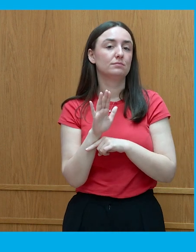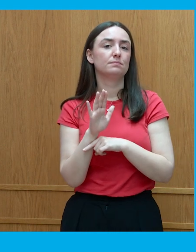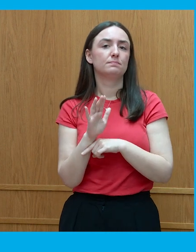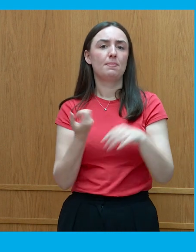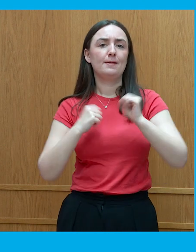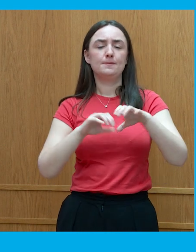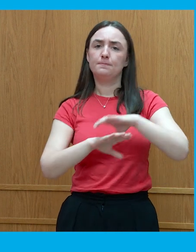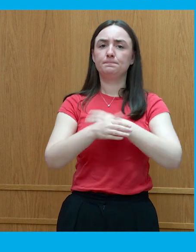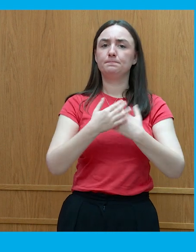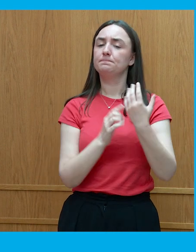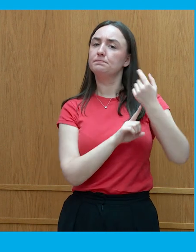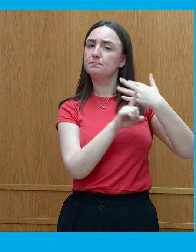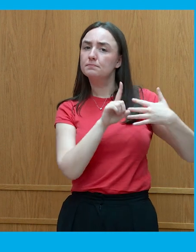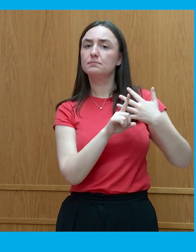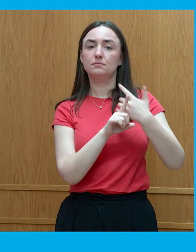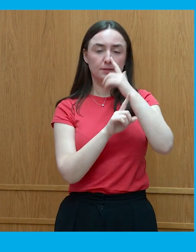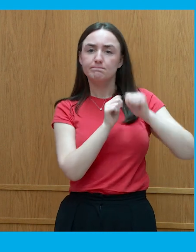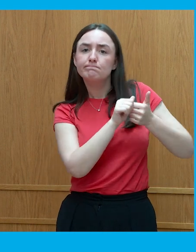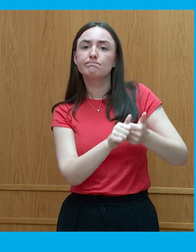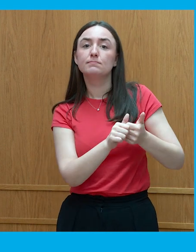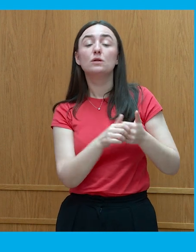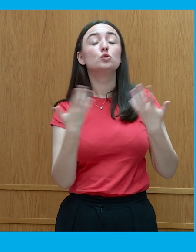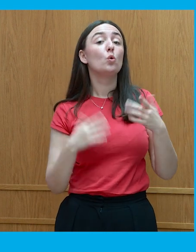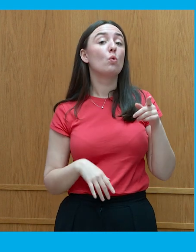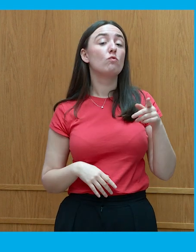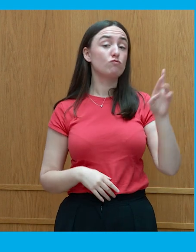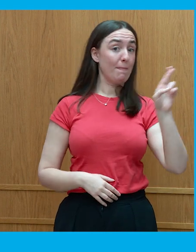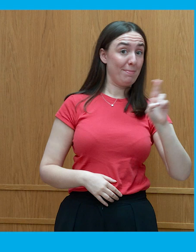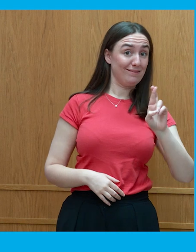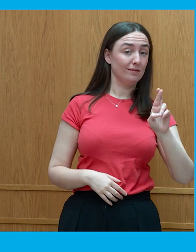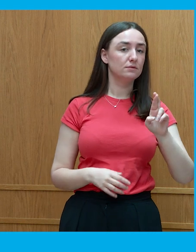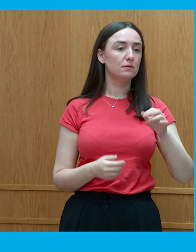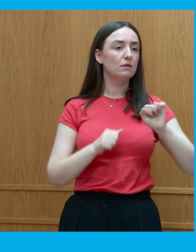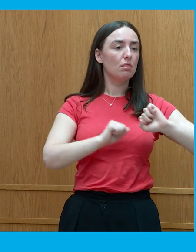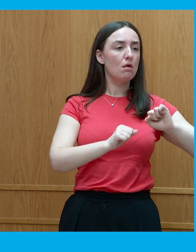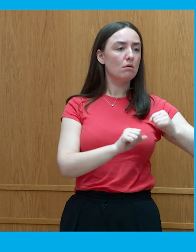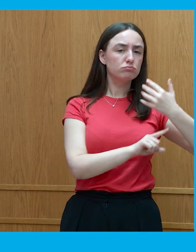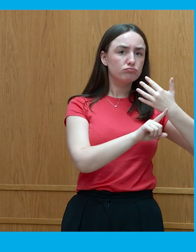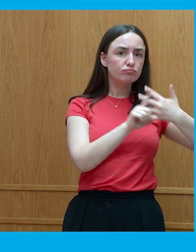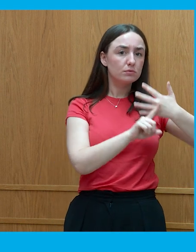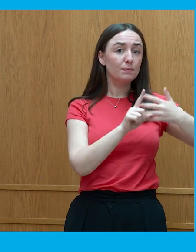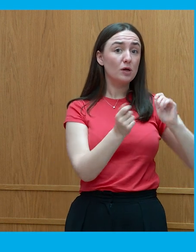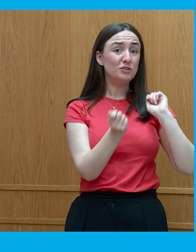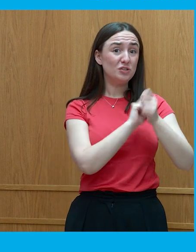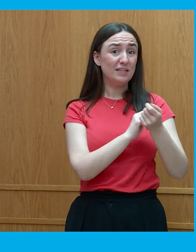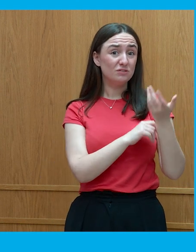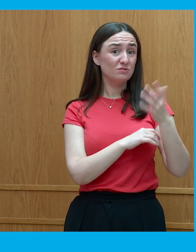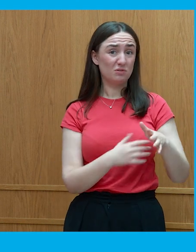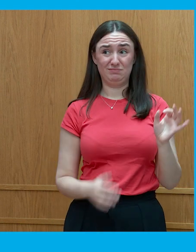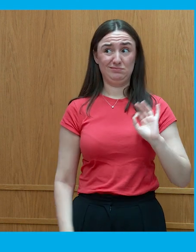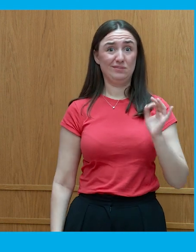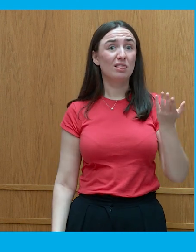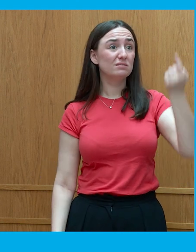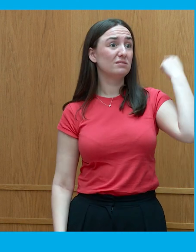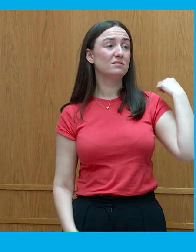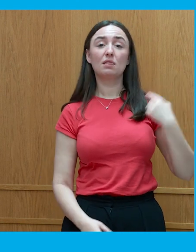The Republicans, the machinery of the party hasn't changed very much since the end of the Civil War. On